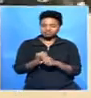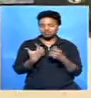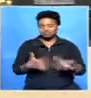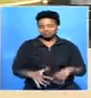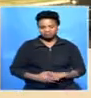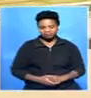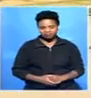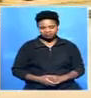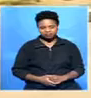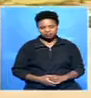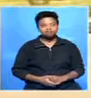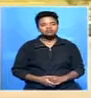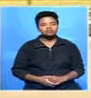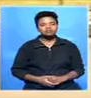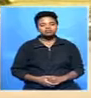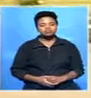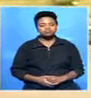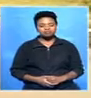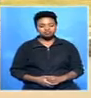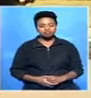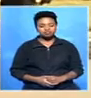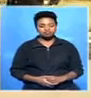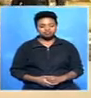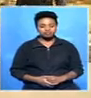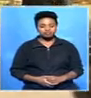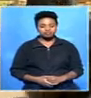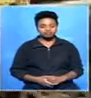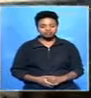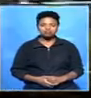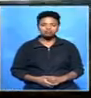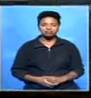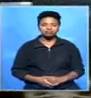Vuyo Mvoko, SABC News, Maseru, Lesotho.